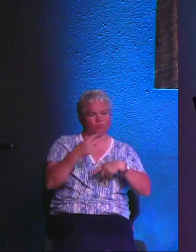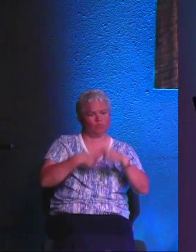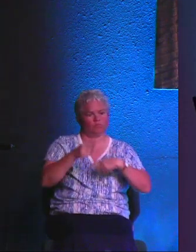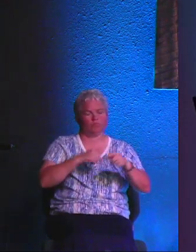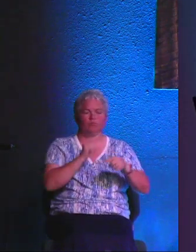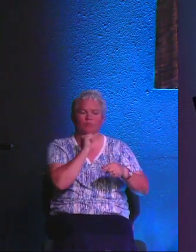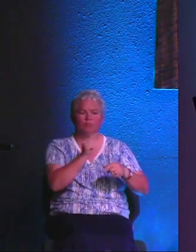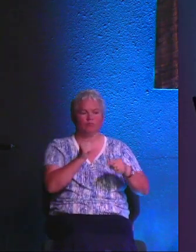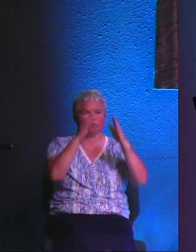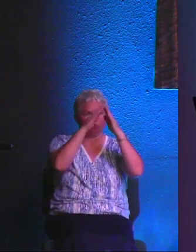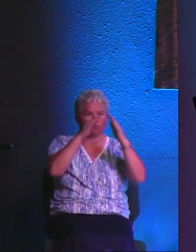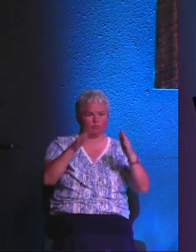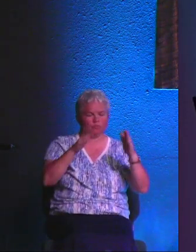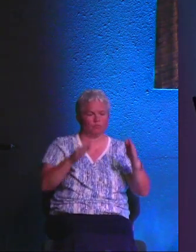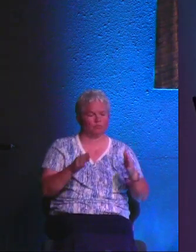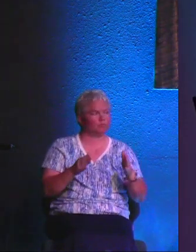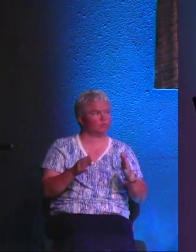home.